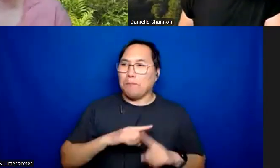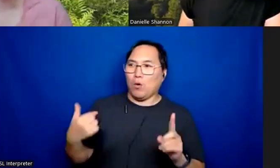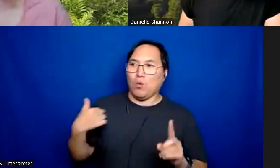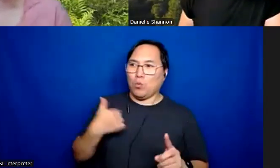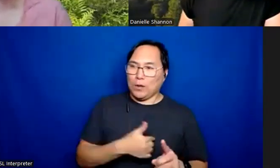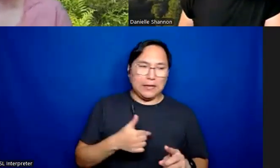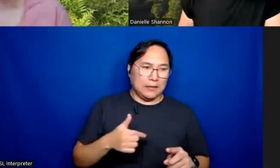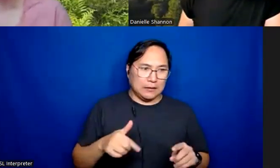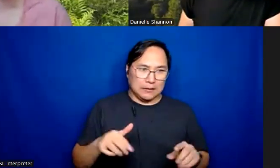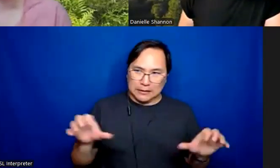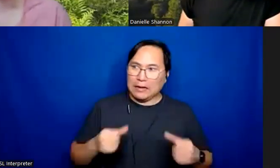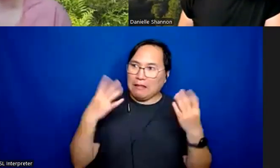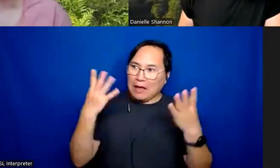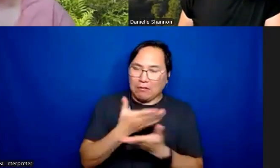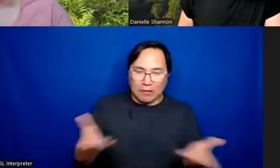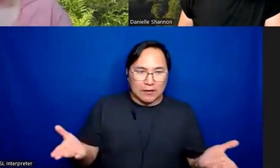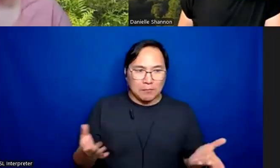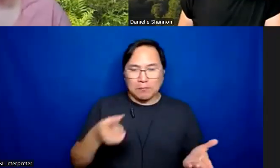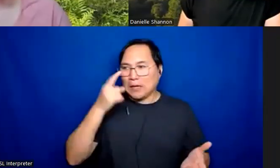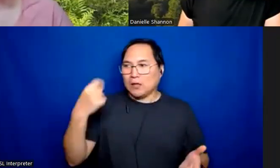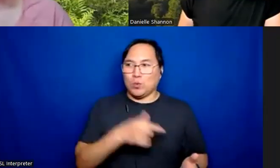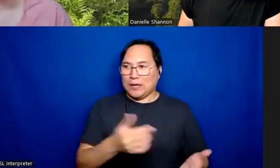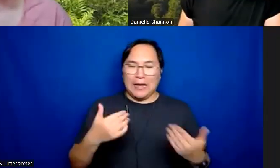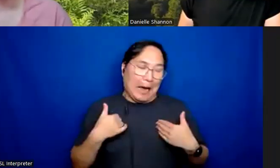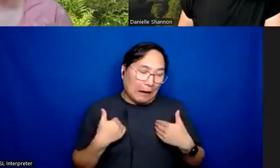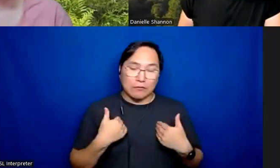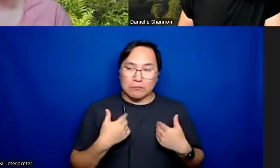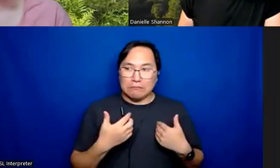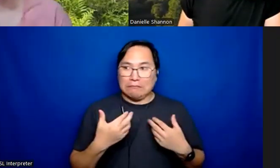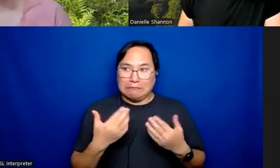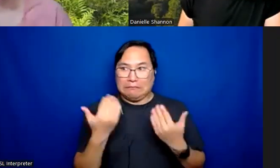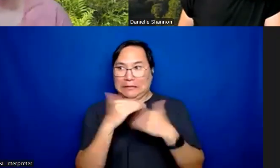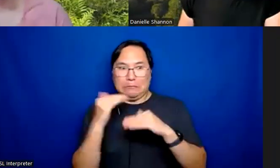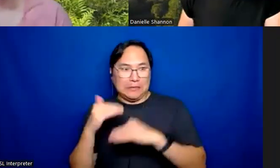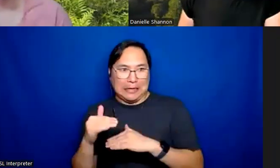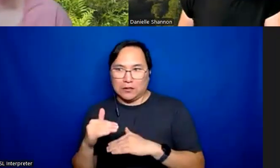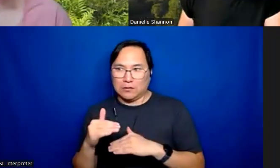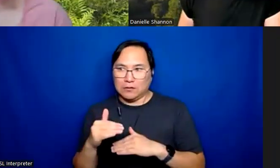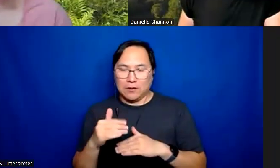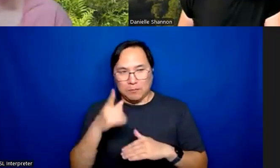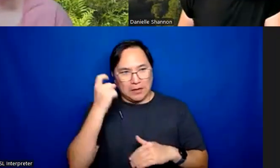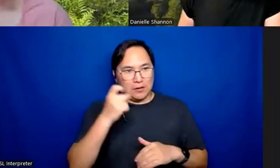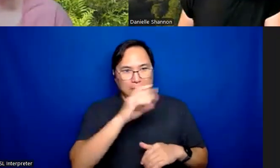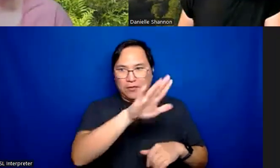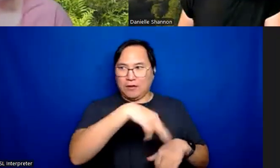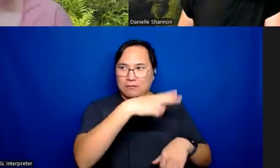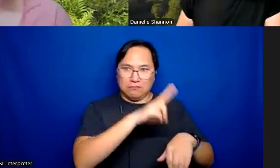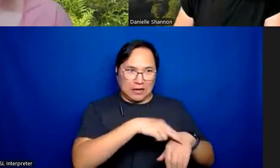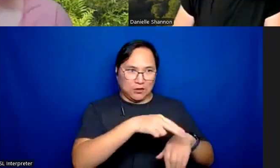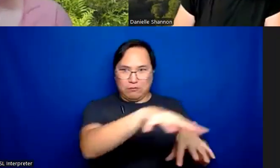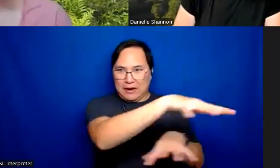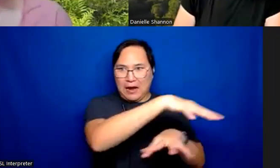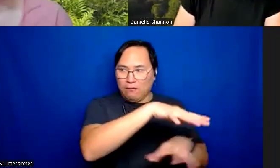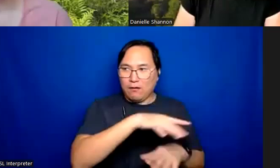to natural resource constraints. But again, trying to balance that people in the natural resource